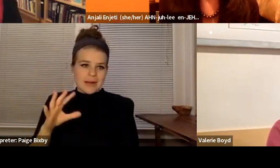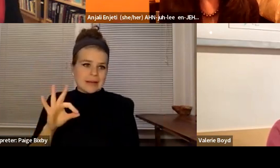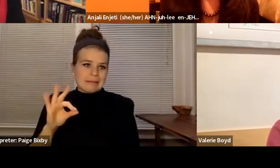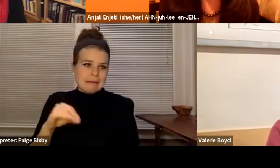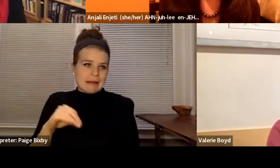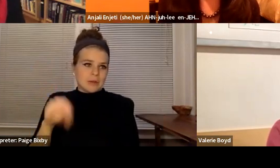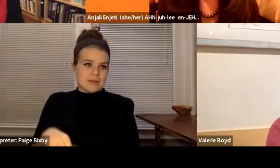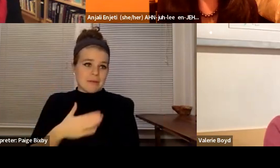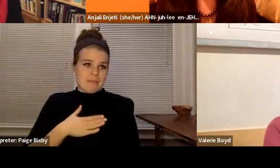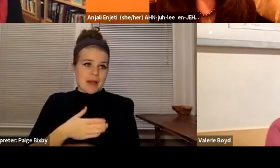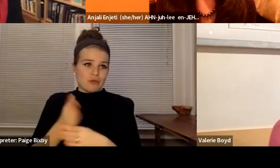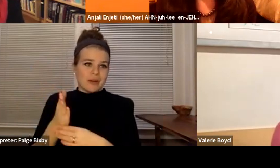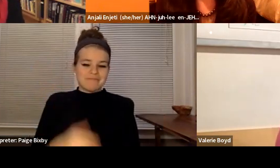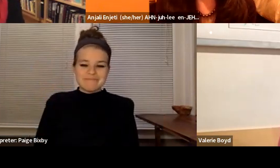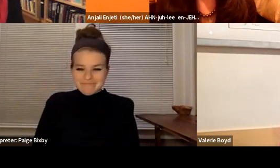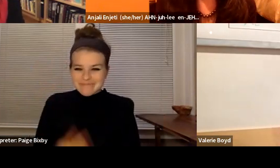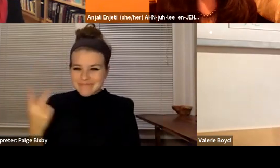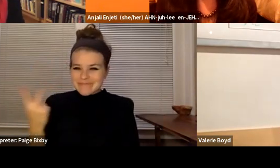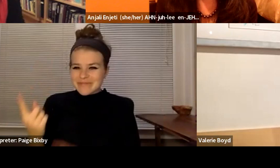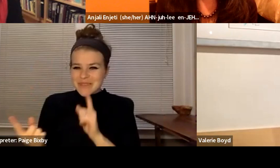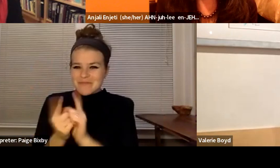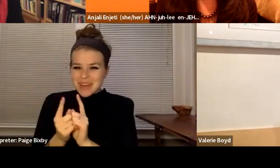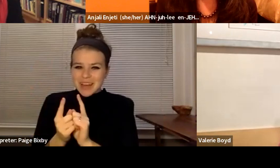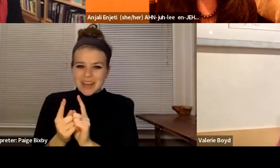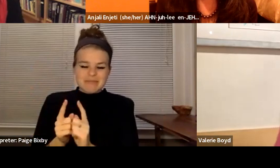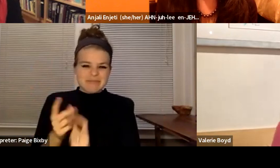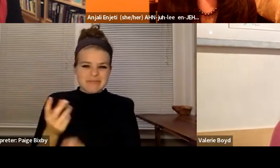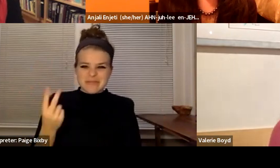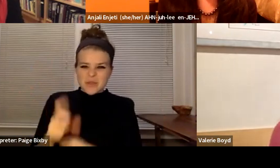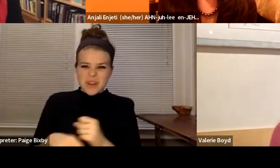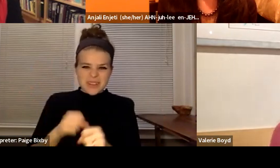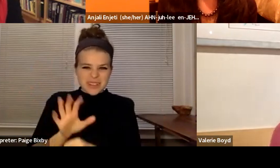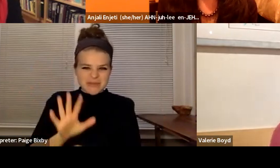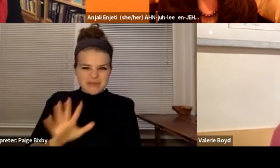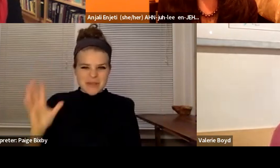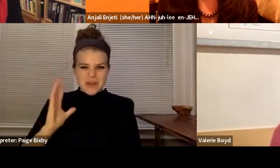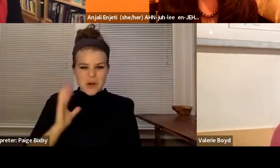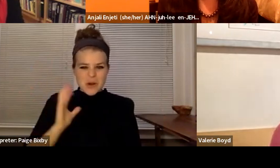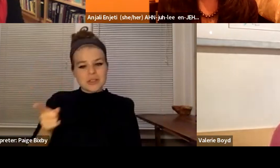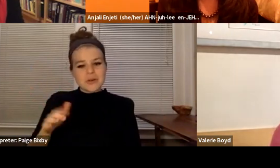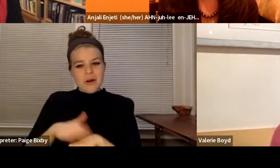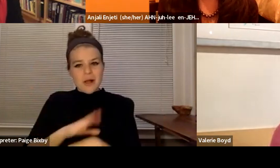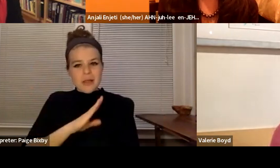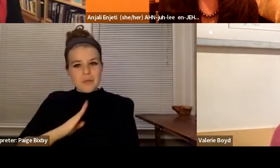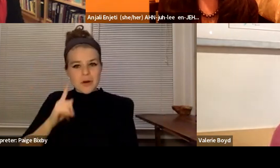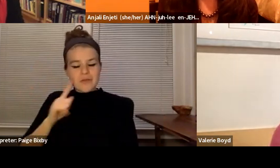my career. We met about a dozen years ago when Val was on the board for a small arts